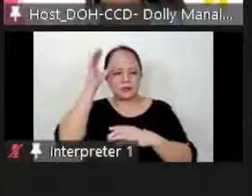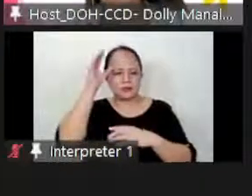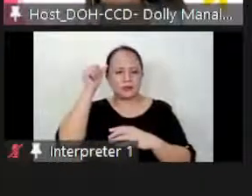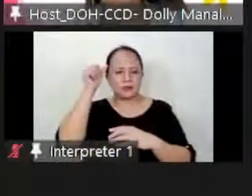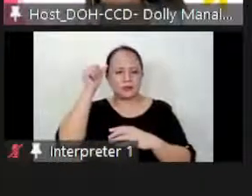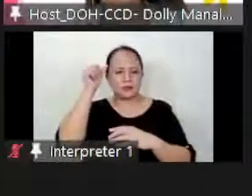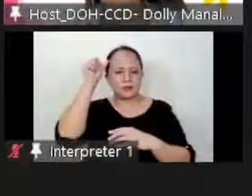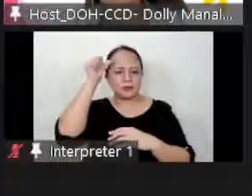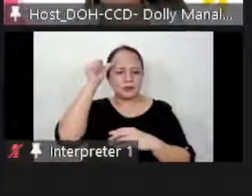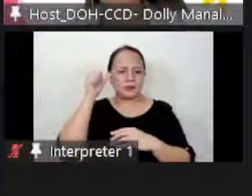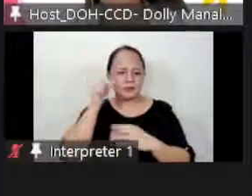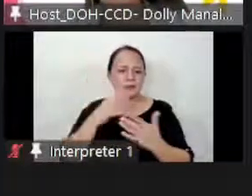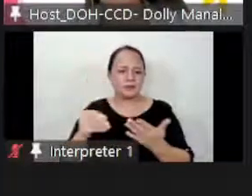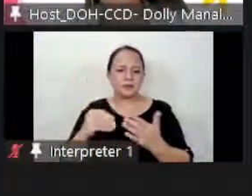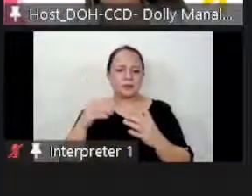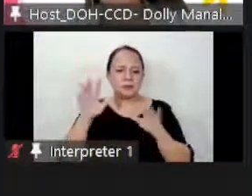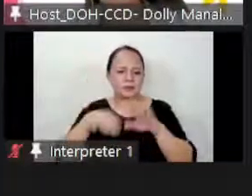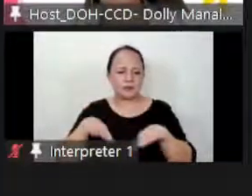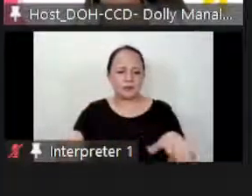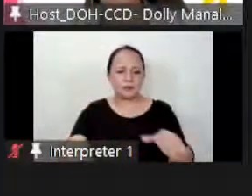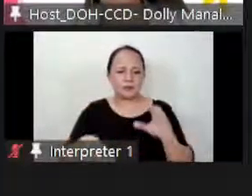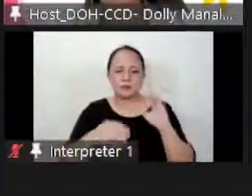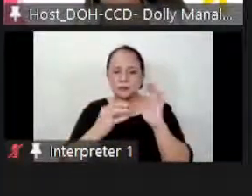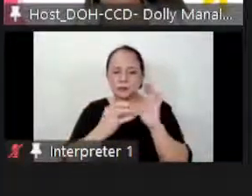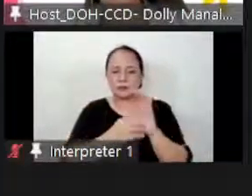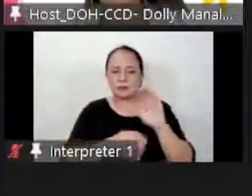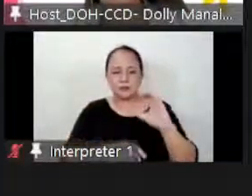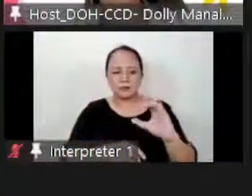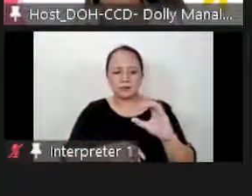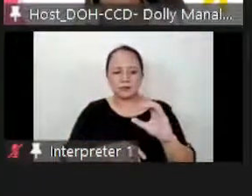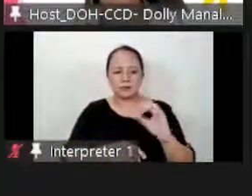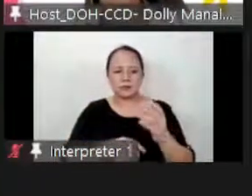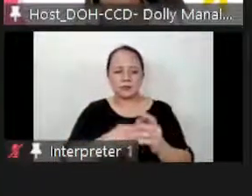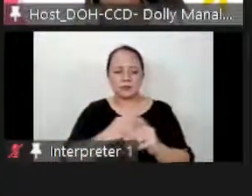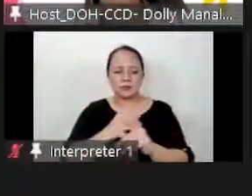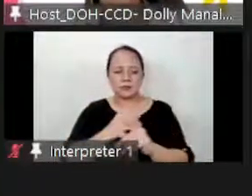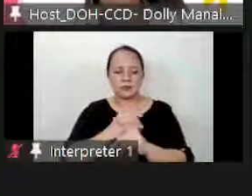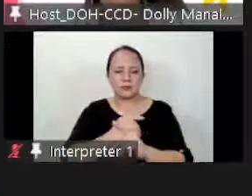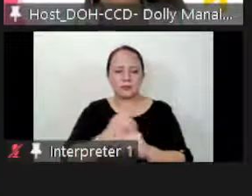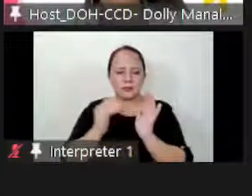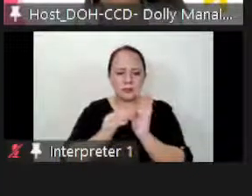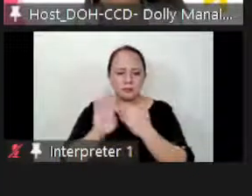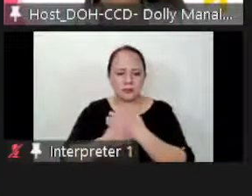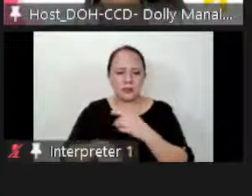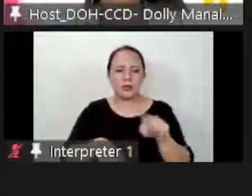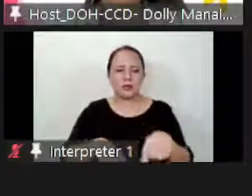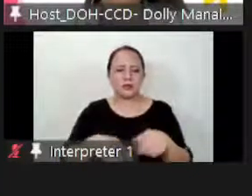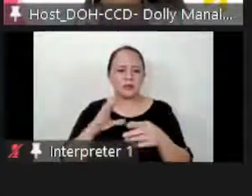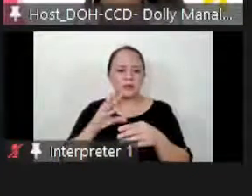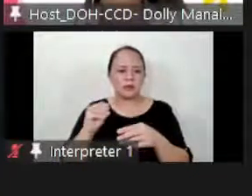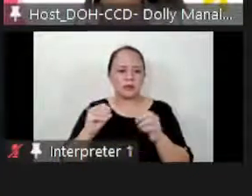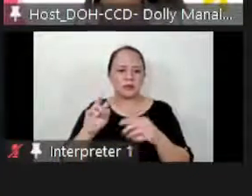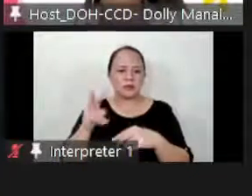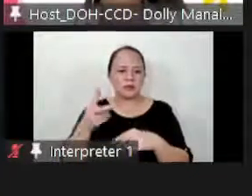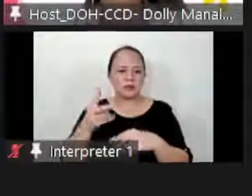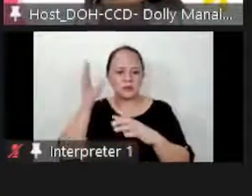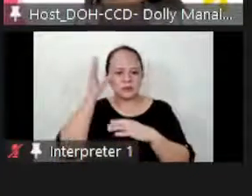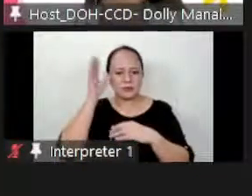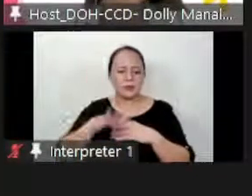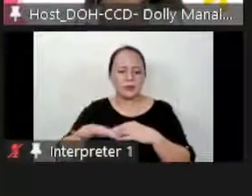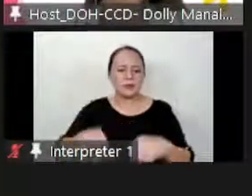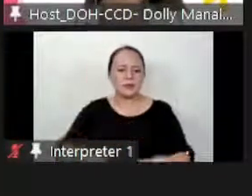children. And C, prevent cancer recurrence, metastasis, and secondary cancer among